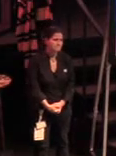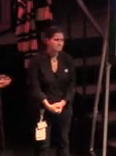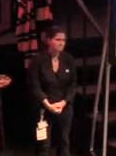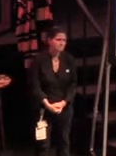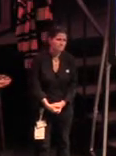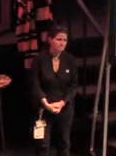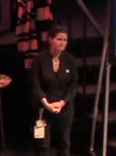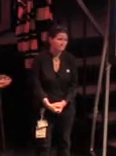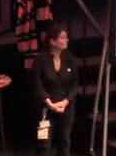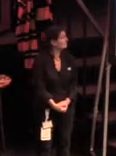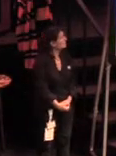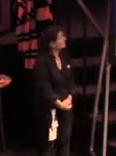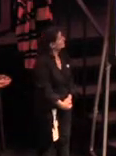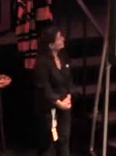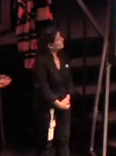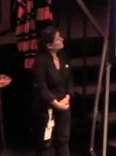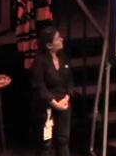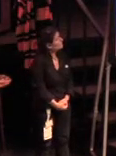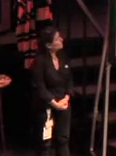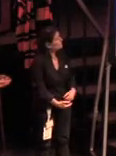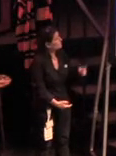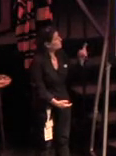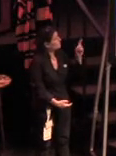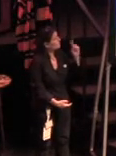This bit's a really big one for me.